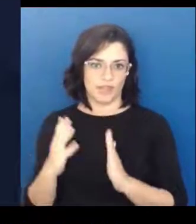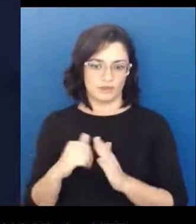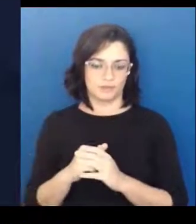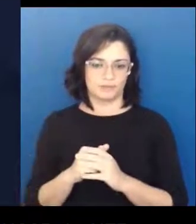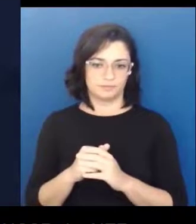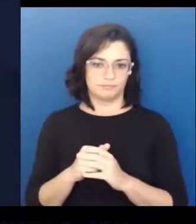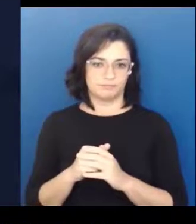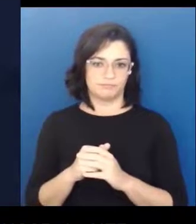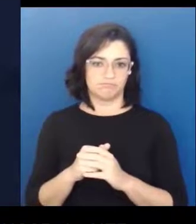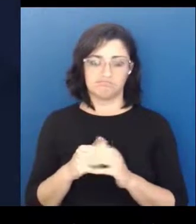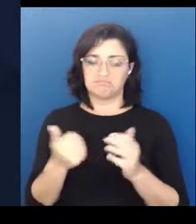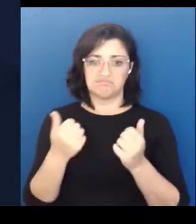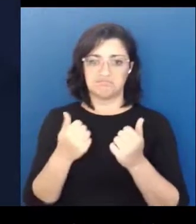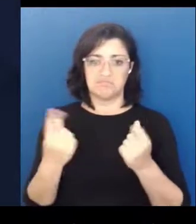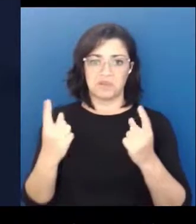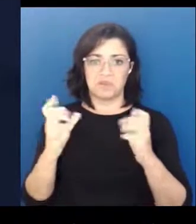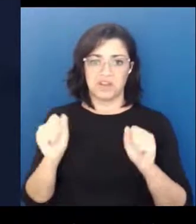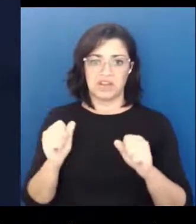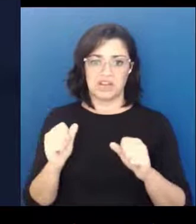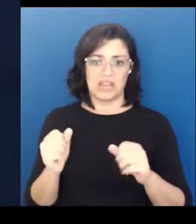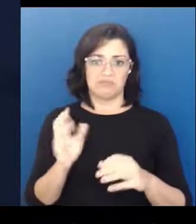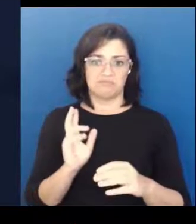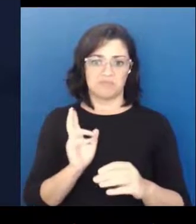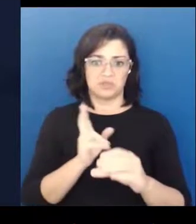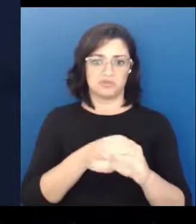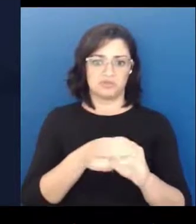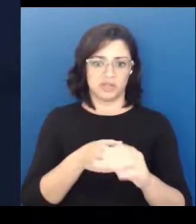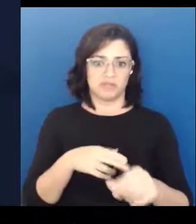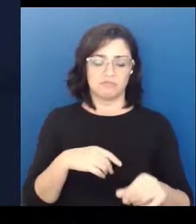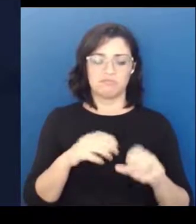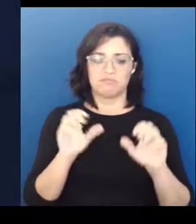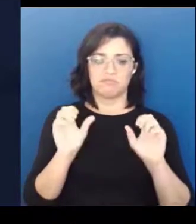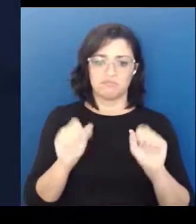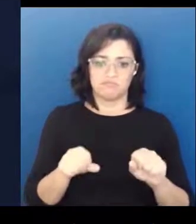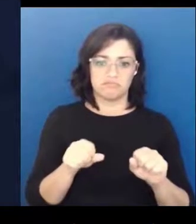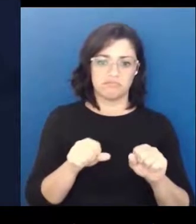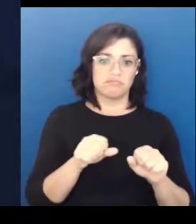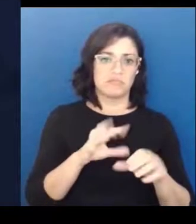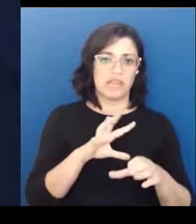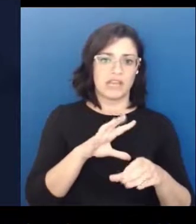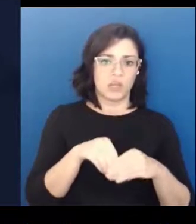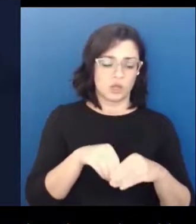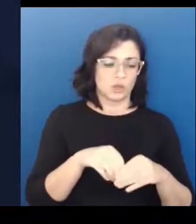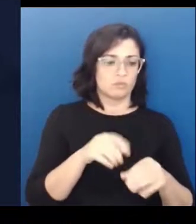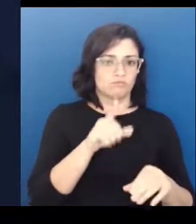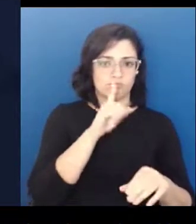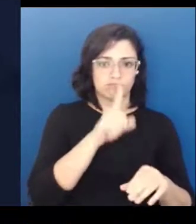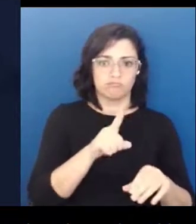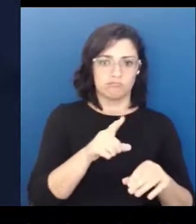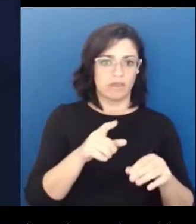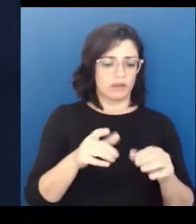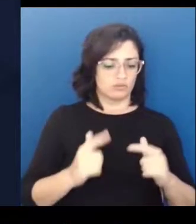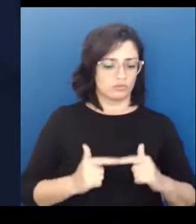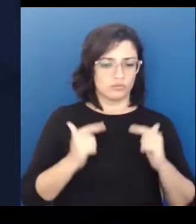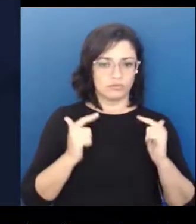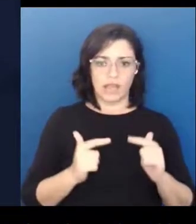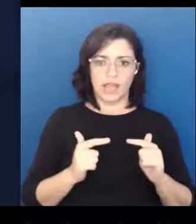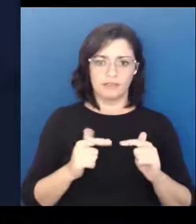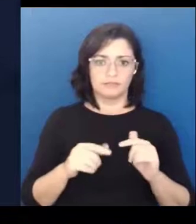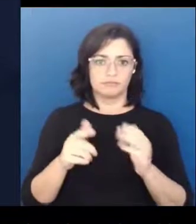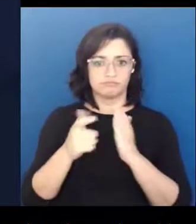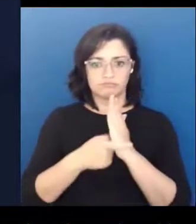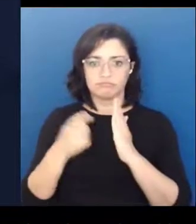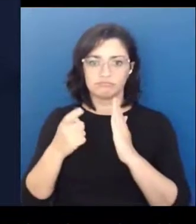The certification is based on the real-world scenario that captioners face every day. The NER stands for Number,